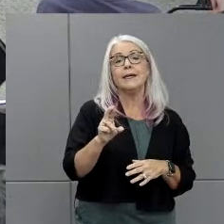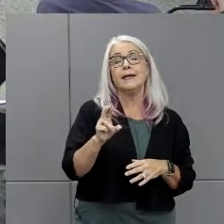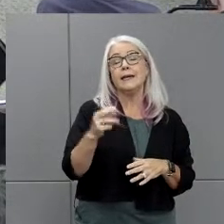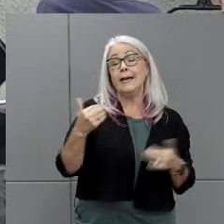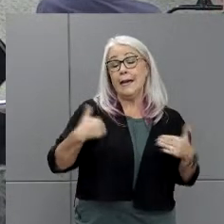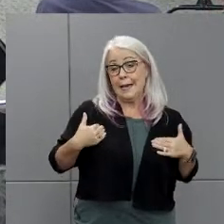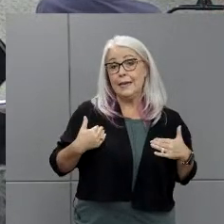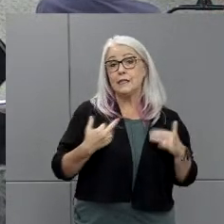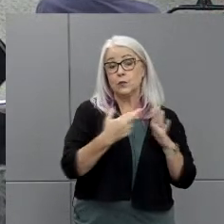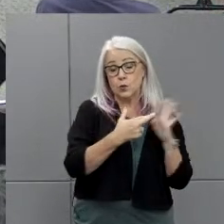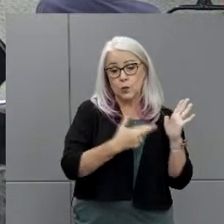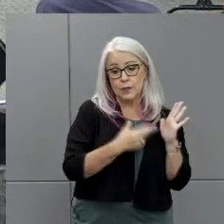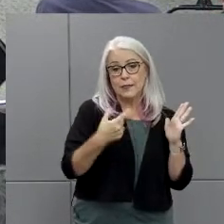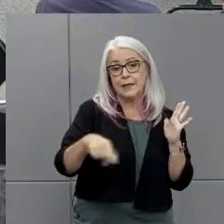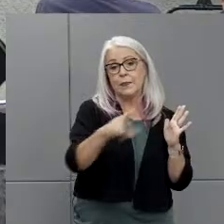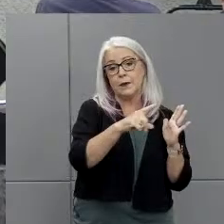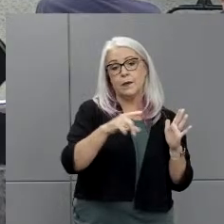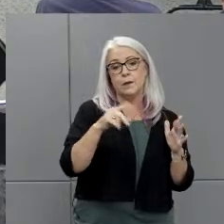that his motion is in order.